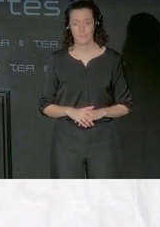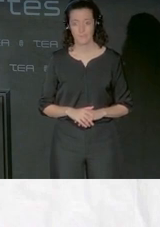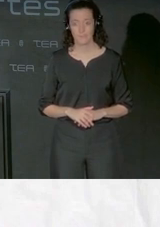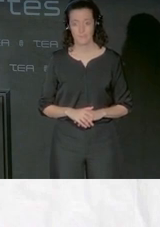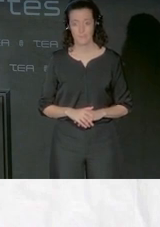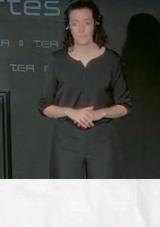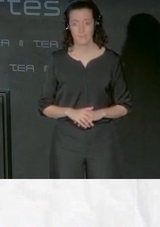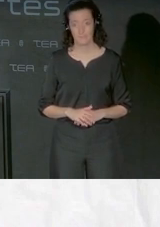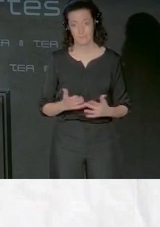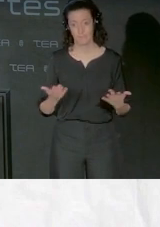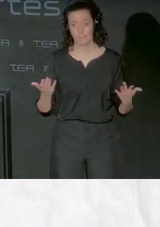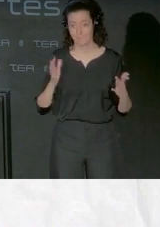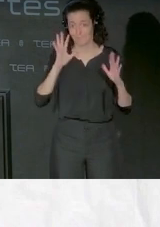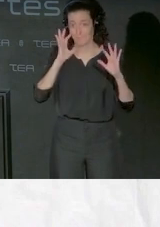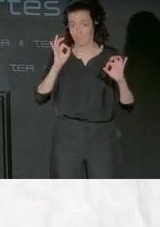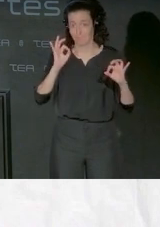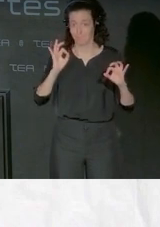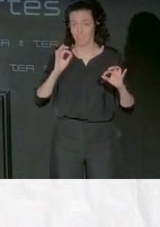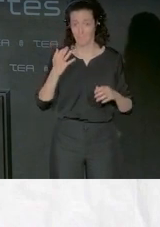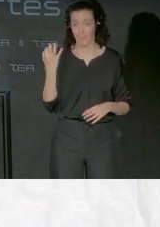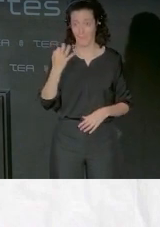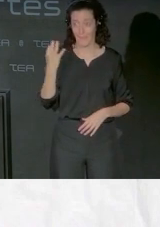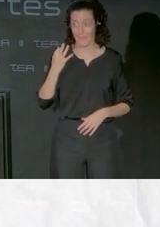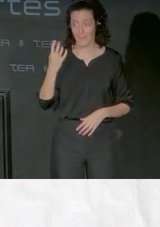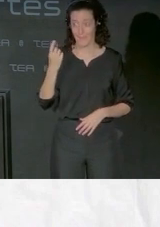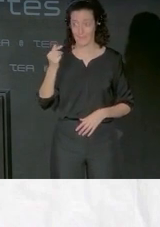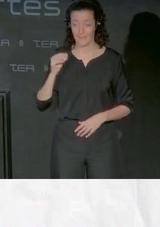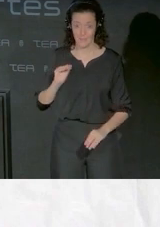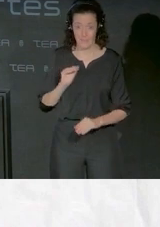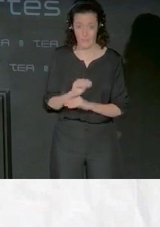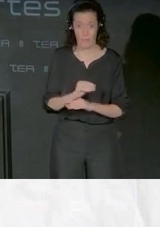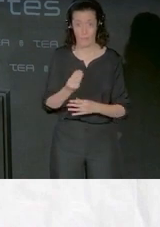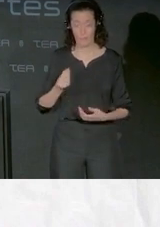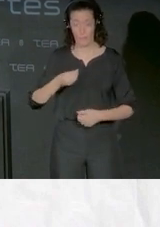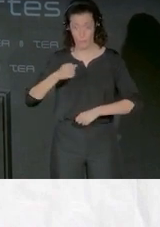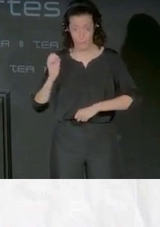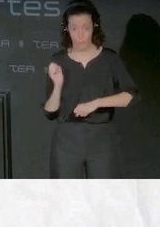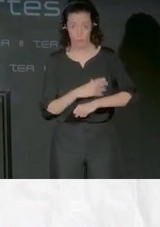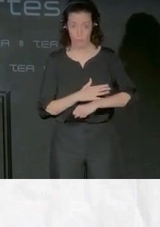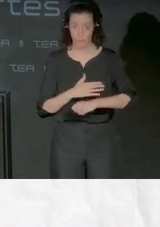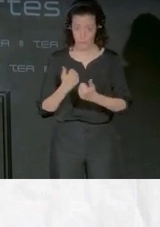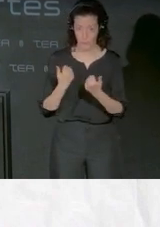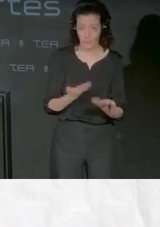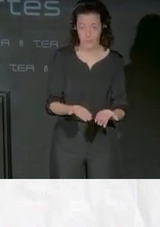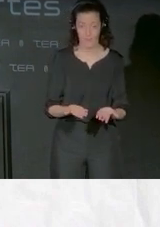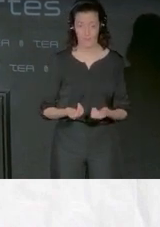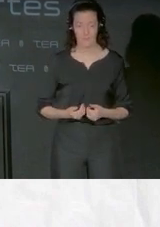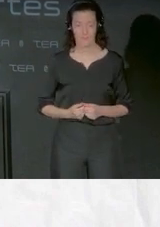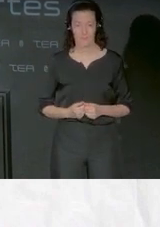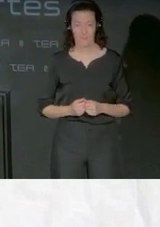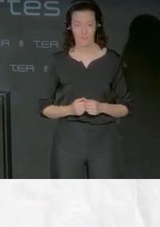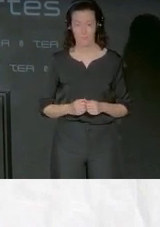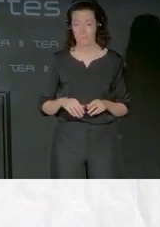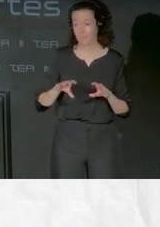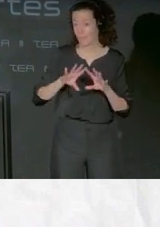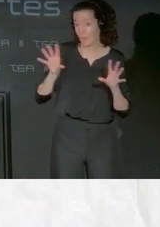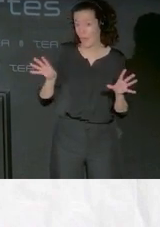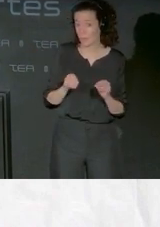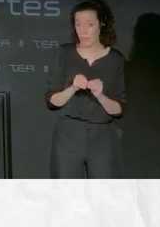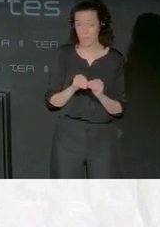So finally, coming down to video games as such, so a thriving market, I could put a thriving